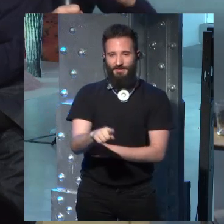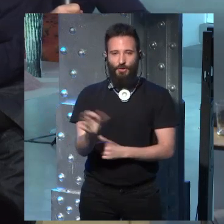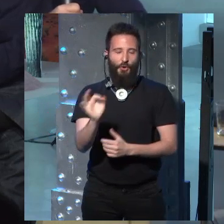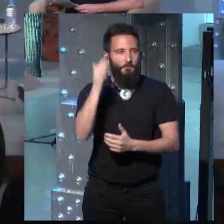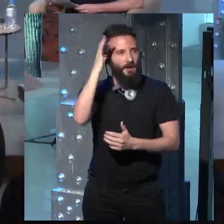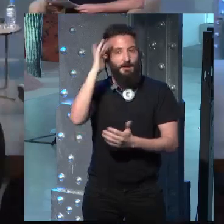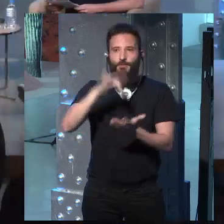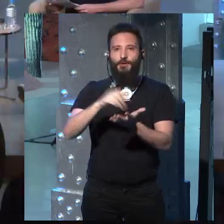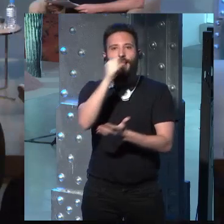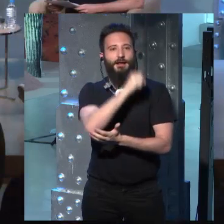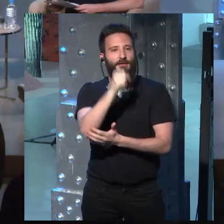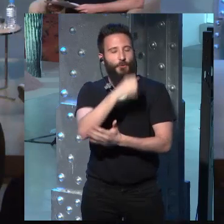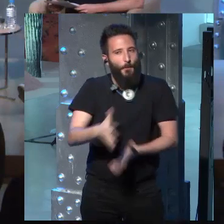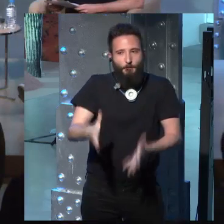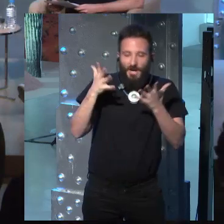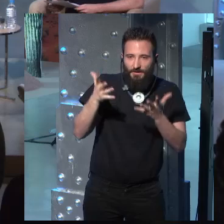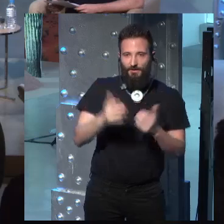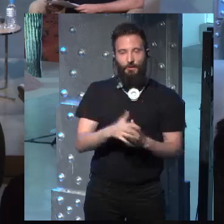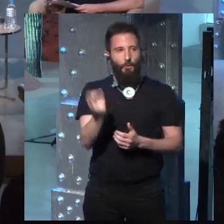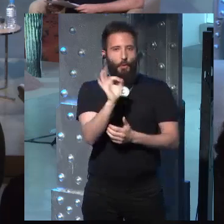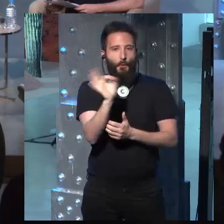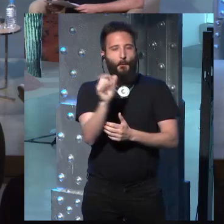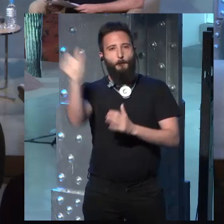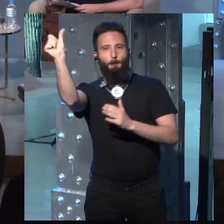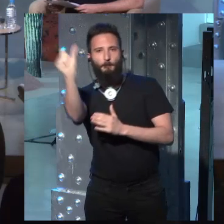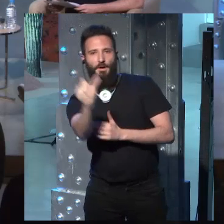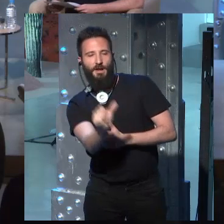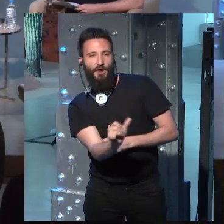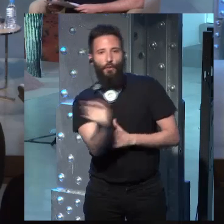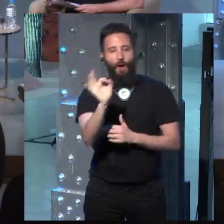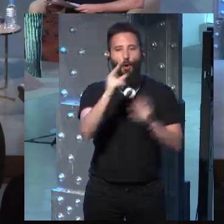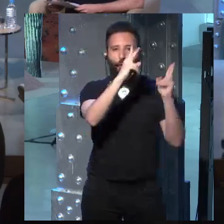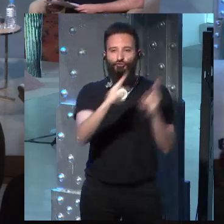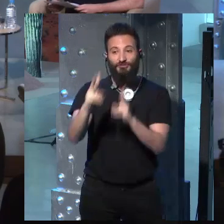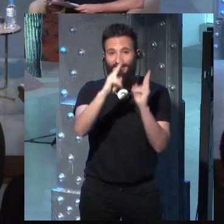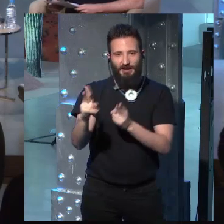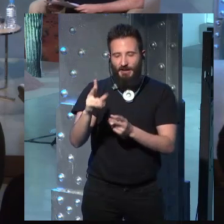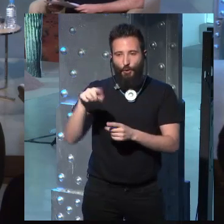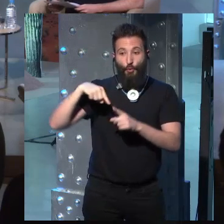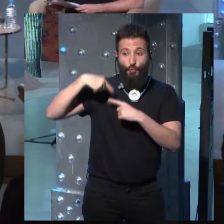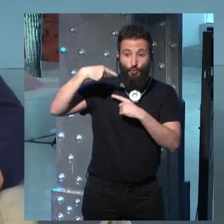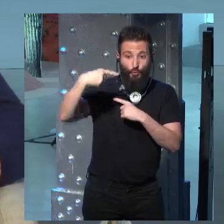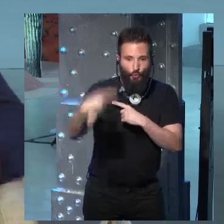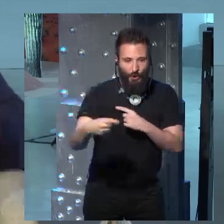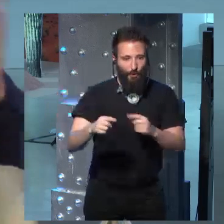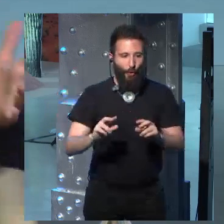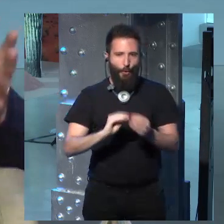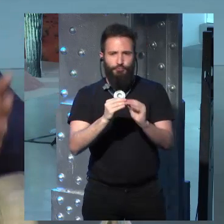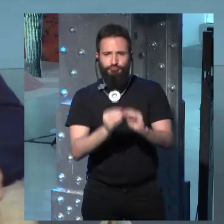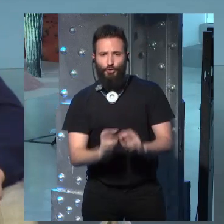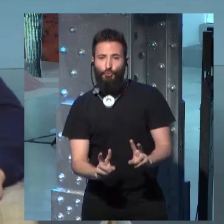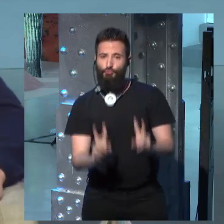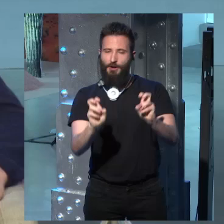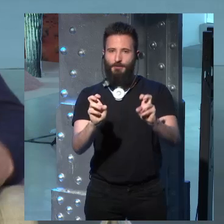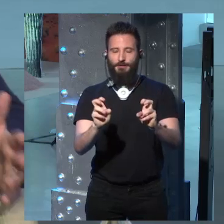know, a movie, a TV show, a remake, you're always suspicious, and you don't want the love